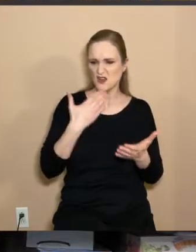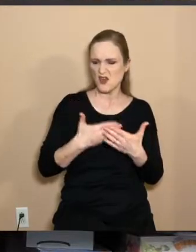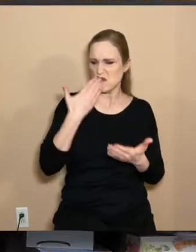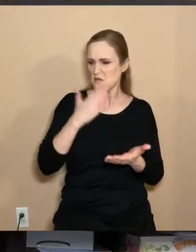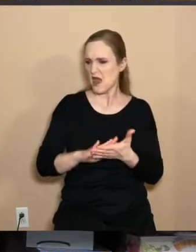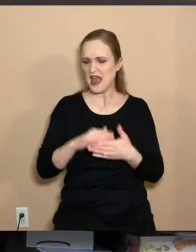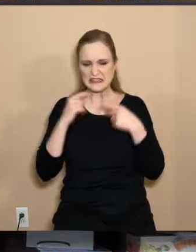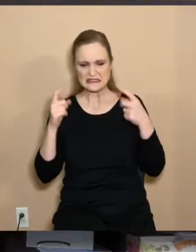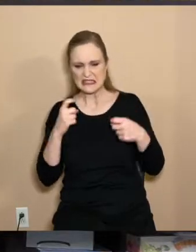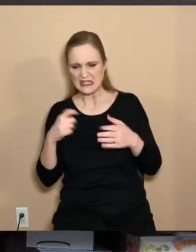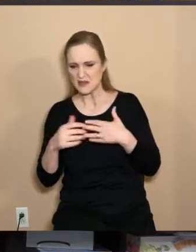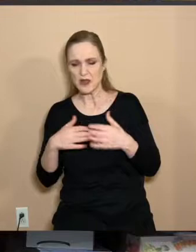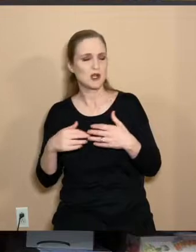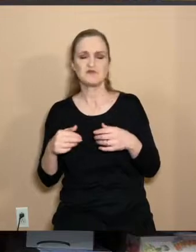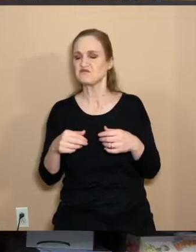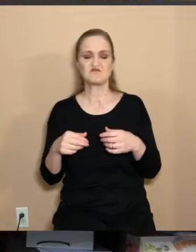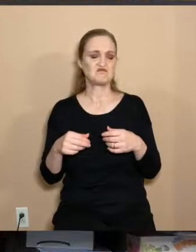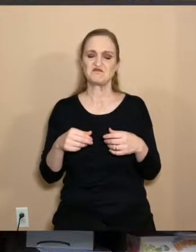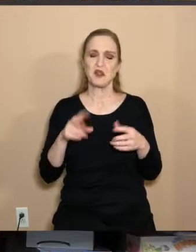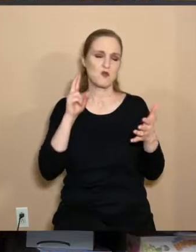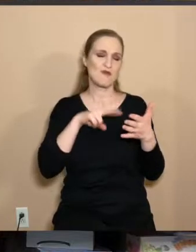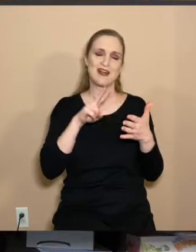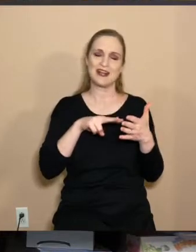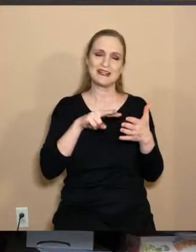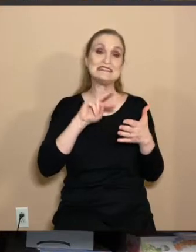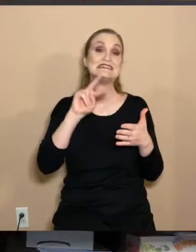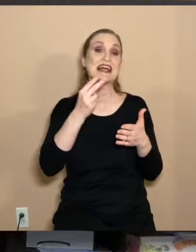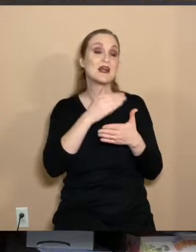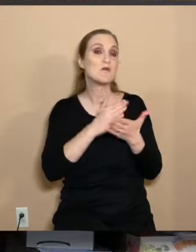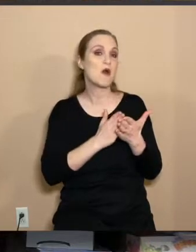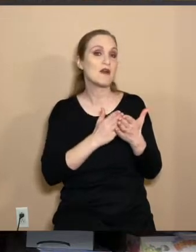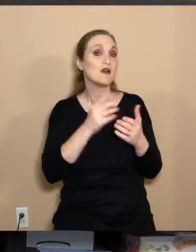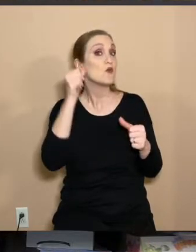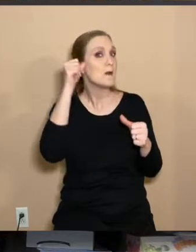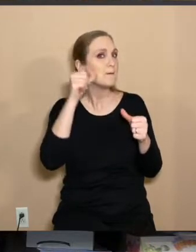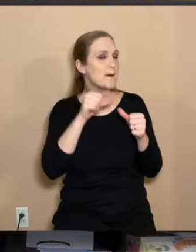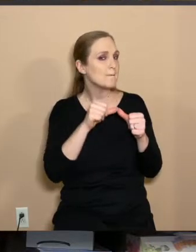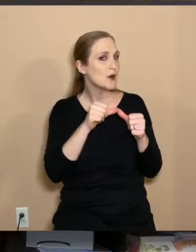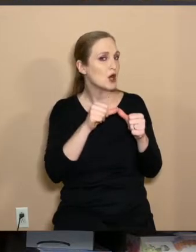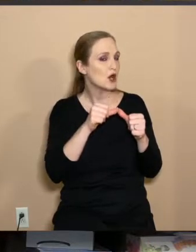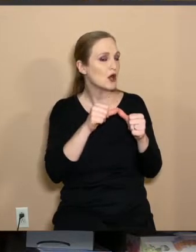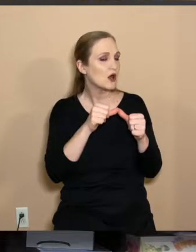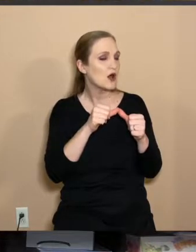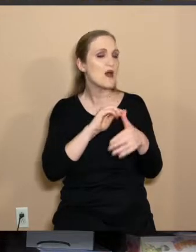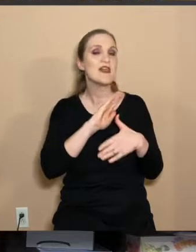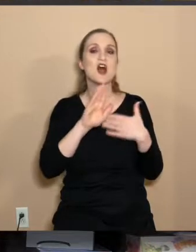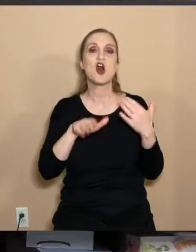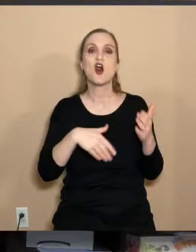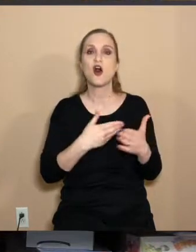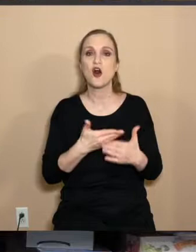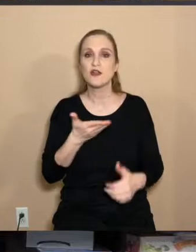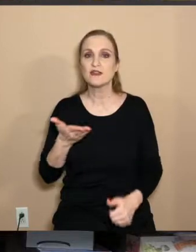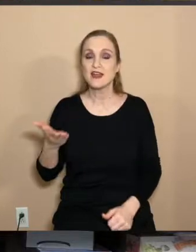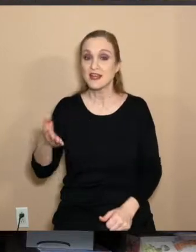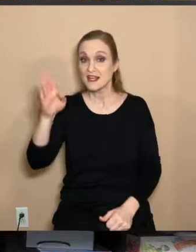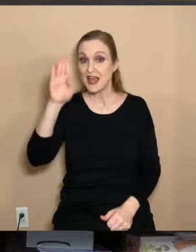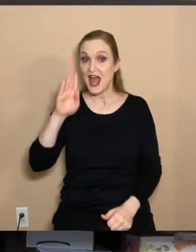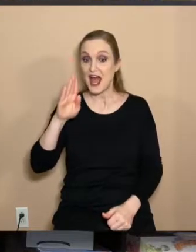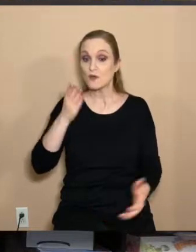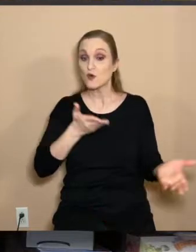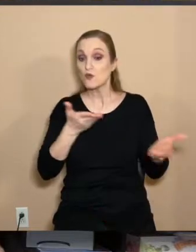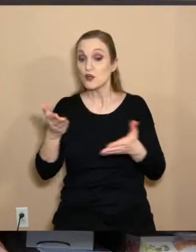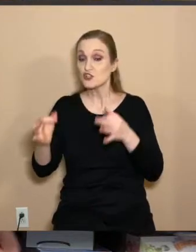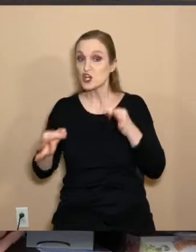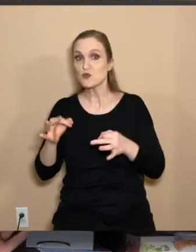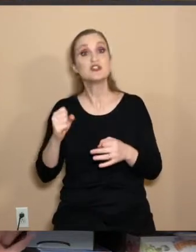or not. But that's where the second part comes in. He says, remember that all these things God will bring you to judgment.